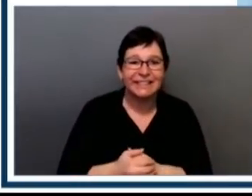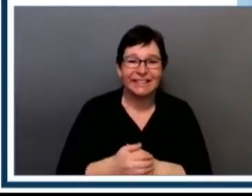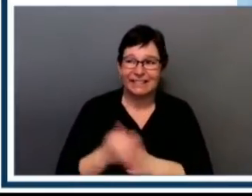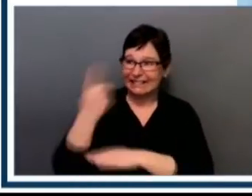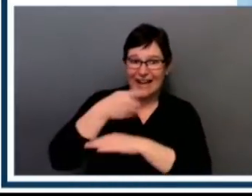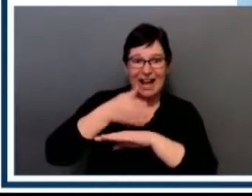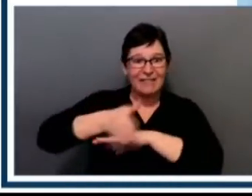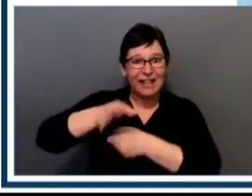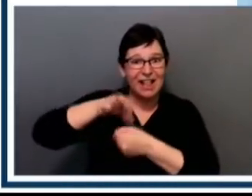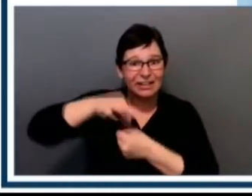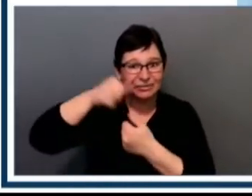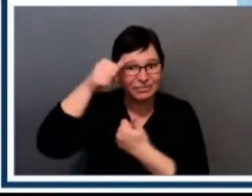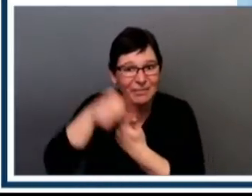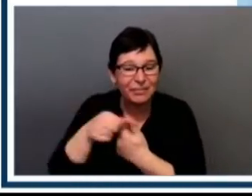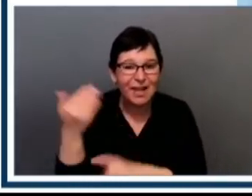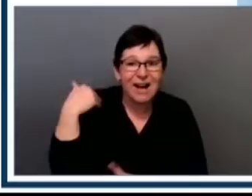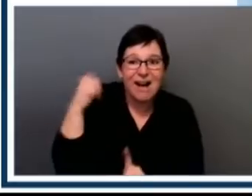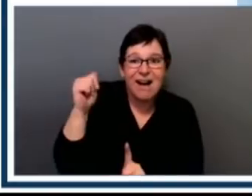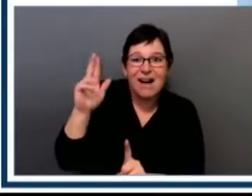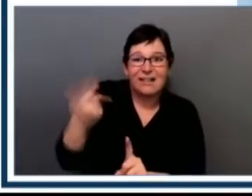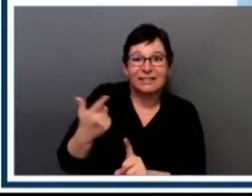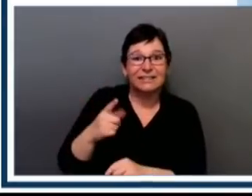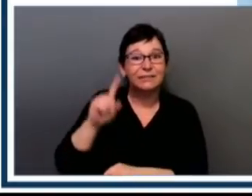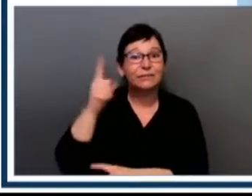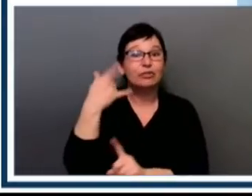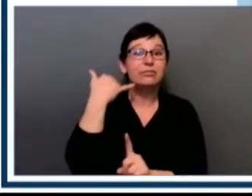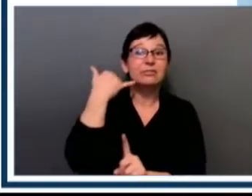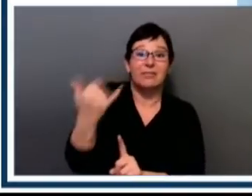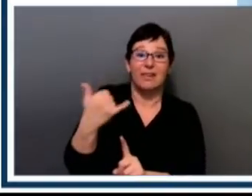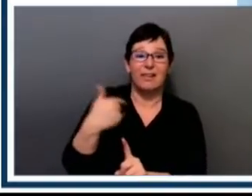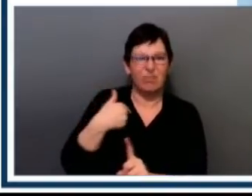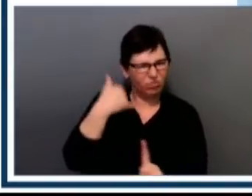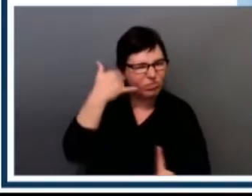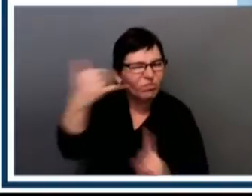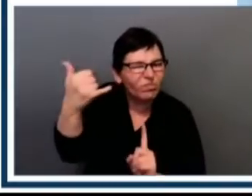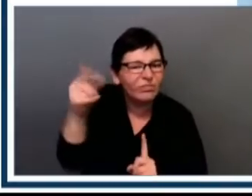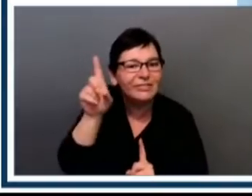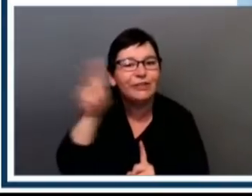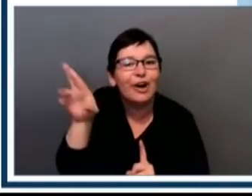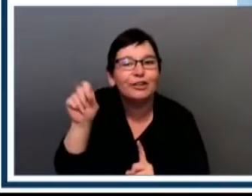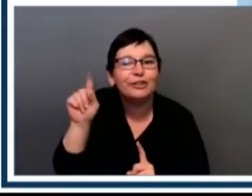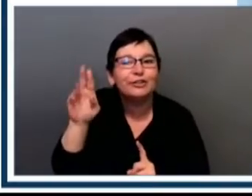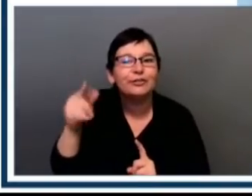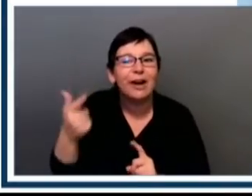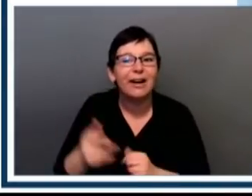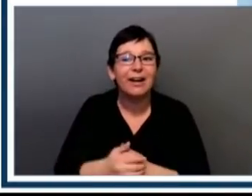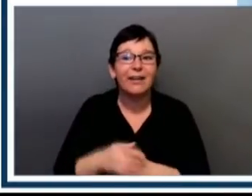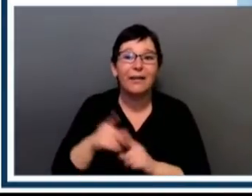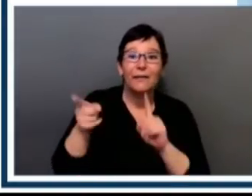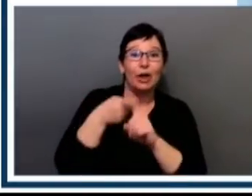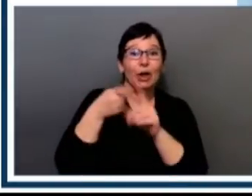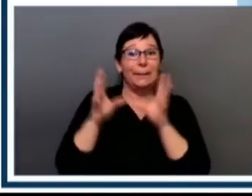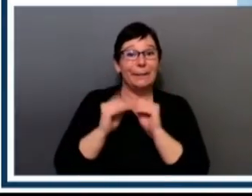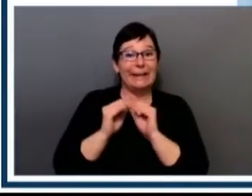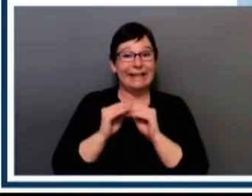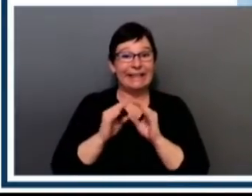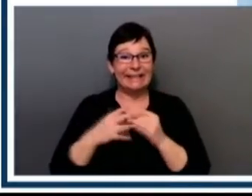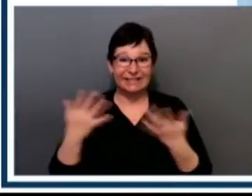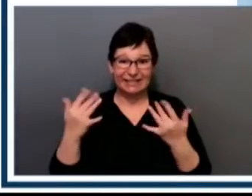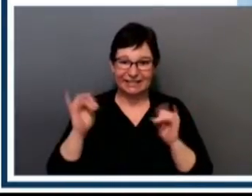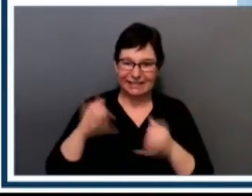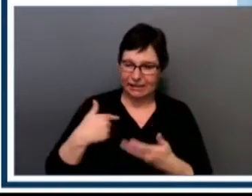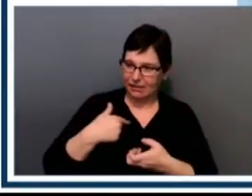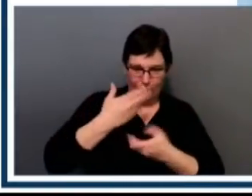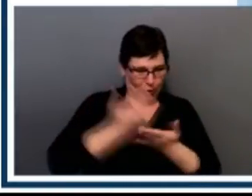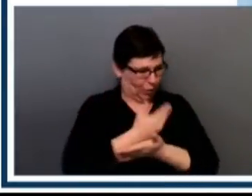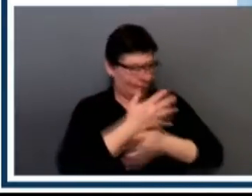of a newly elected leadership team in our new roles was with Dr. Strang and his team that afternoon. So I